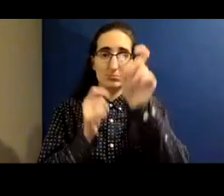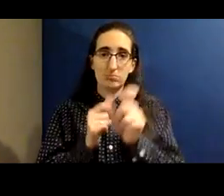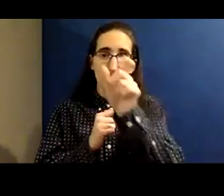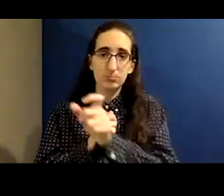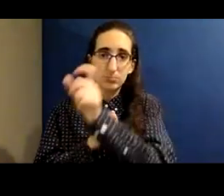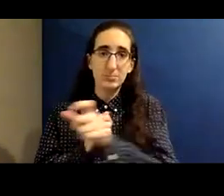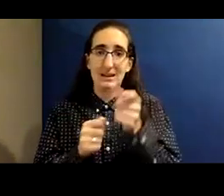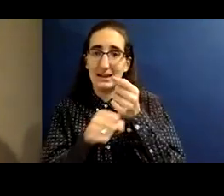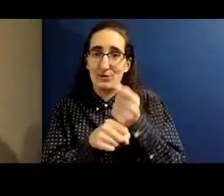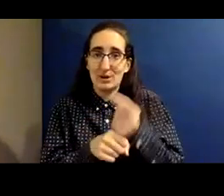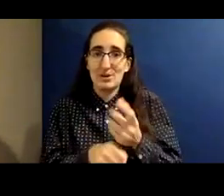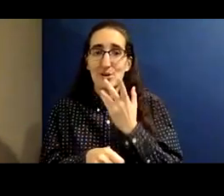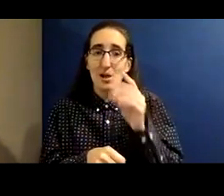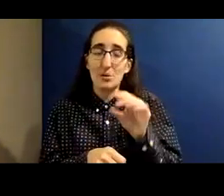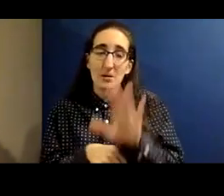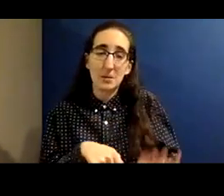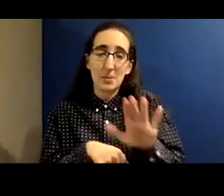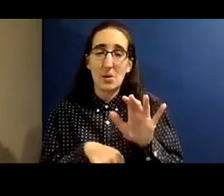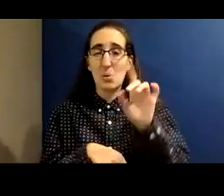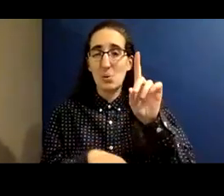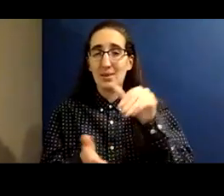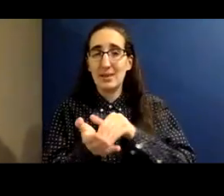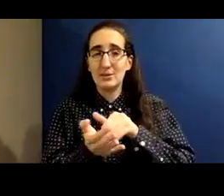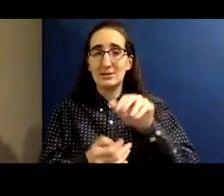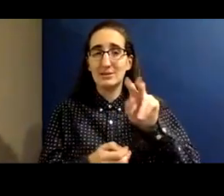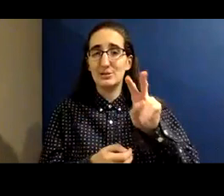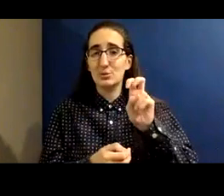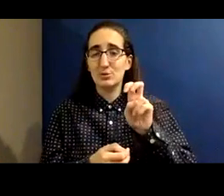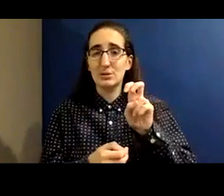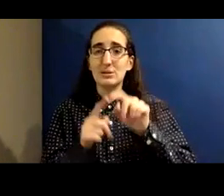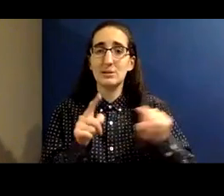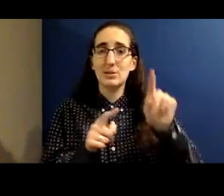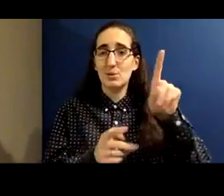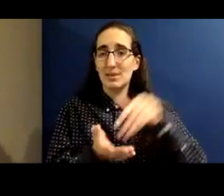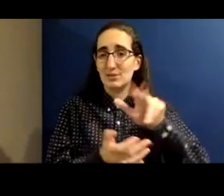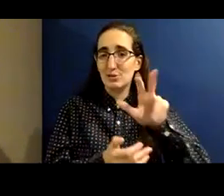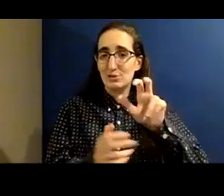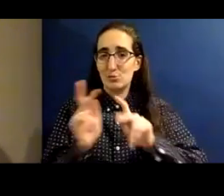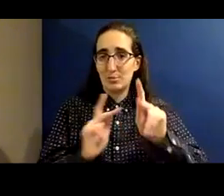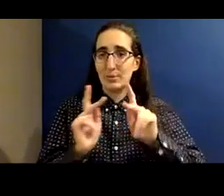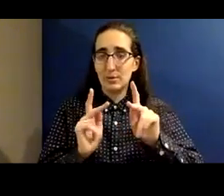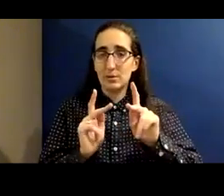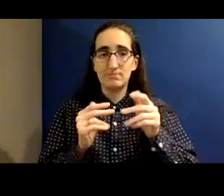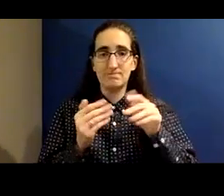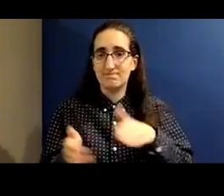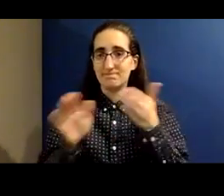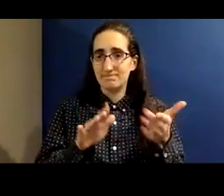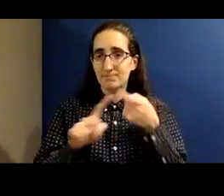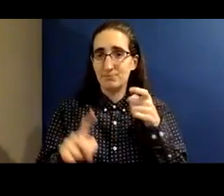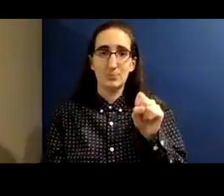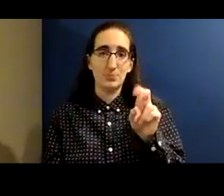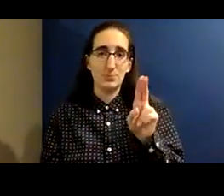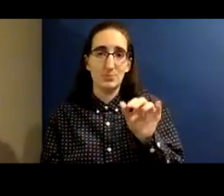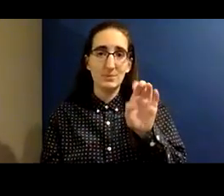in Colorado, about 1,200, 1,300 people die by suicide.